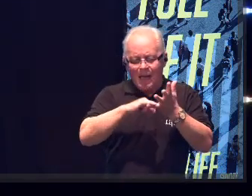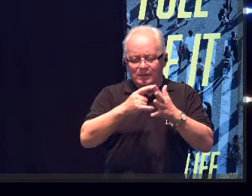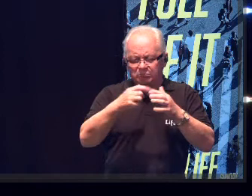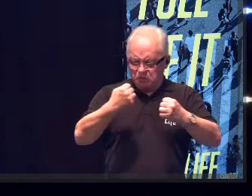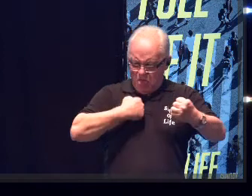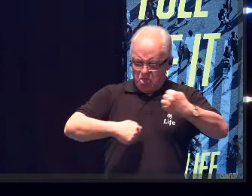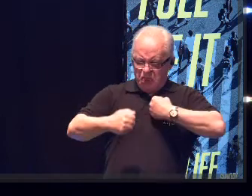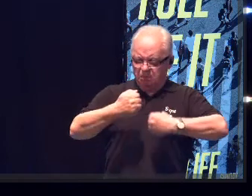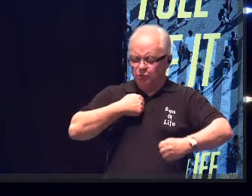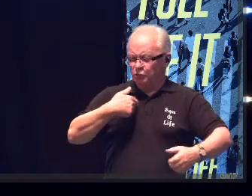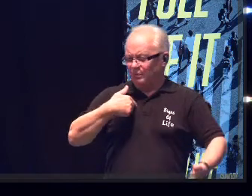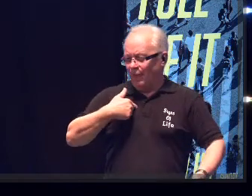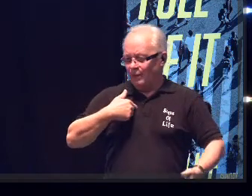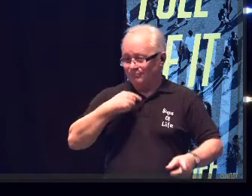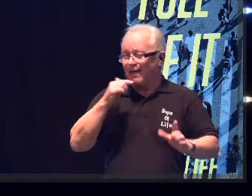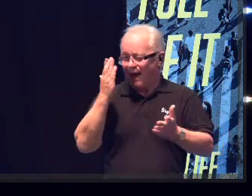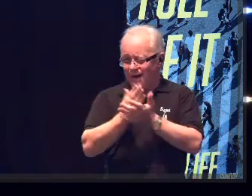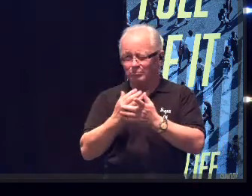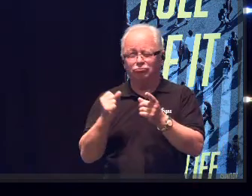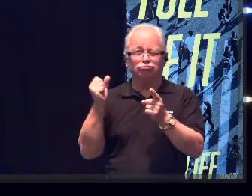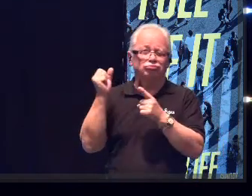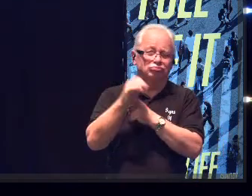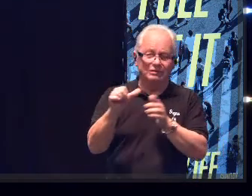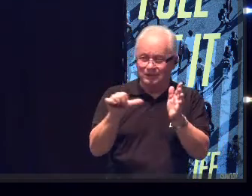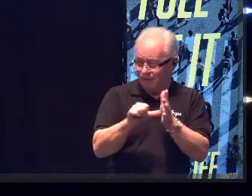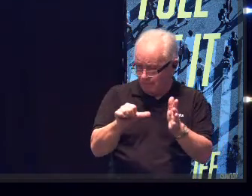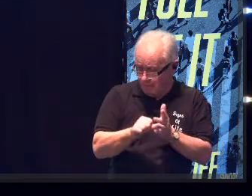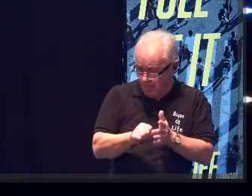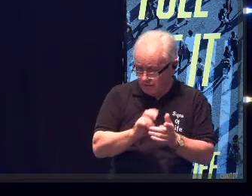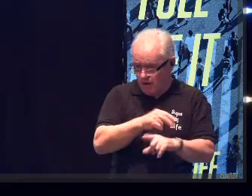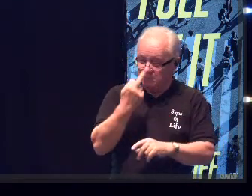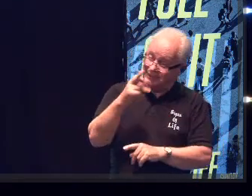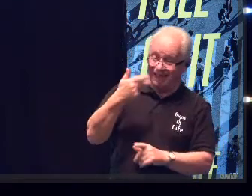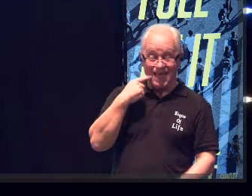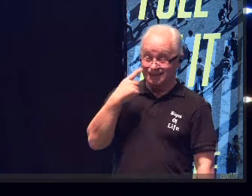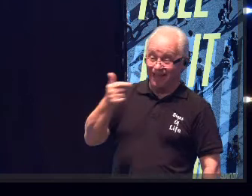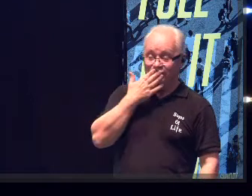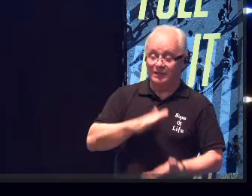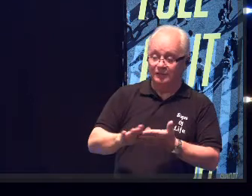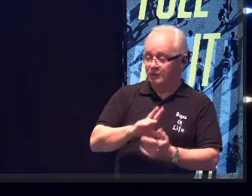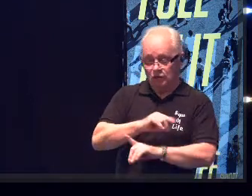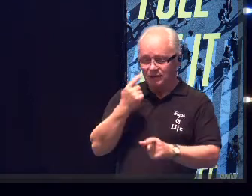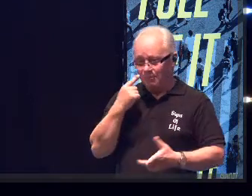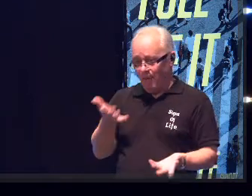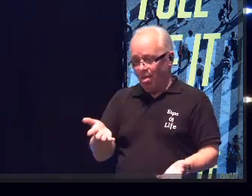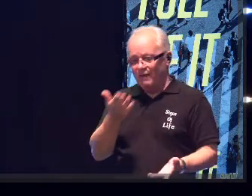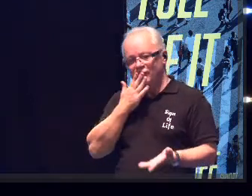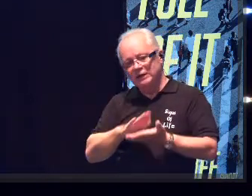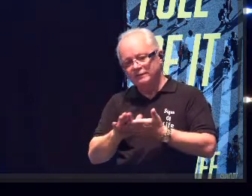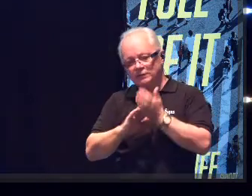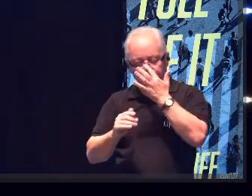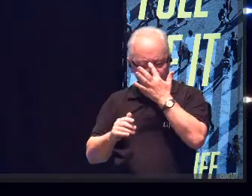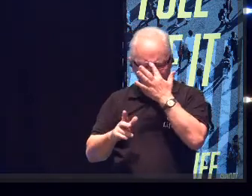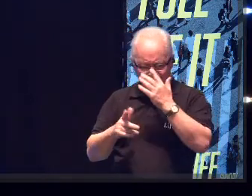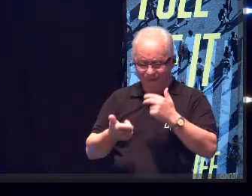is unimaginably difficult. Nobody's pretending that it's easy. Nobody's pretending that it's a simple thing.